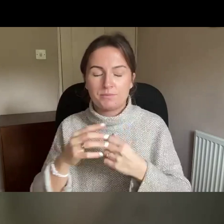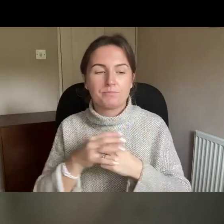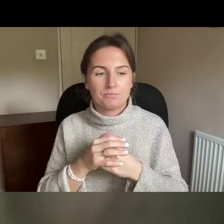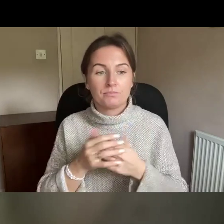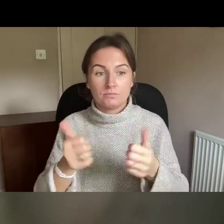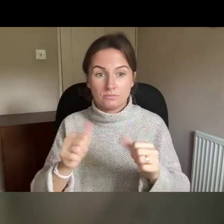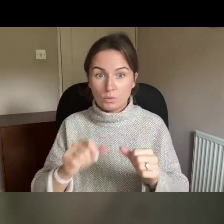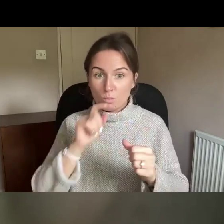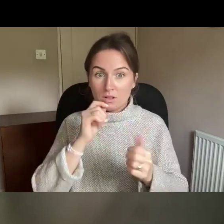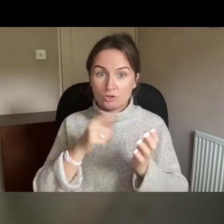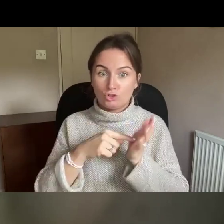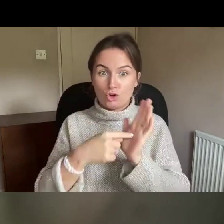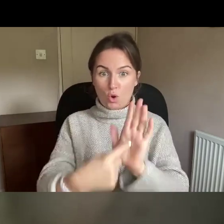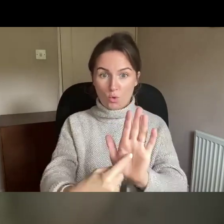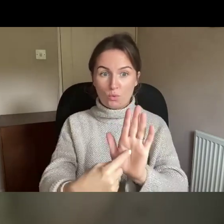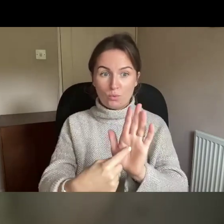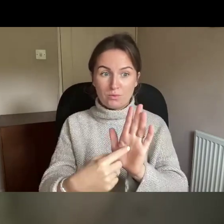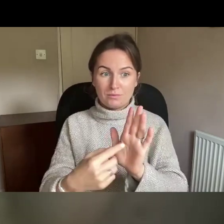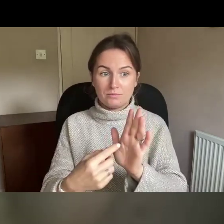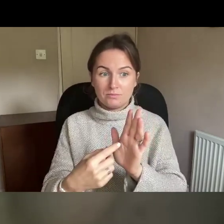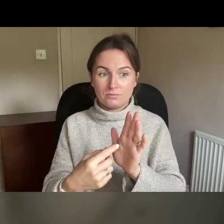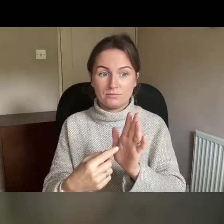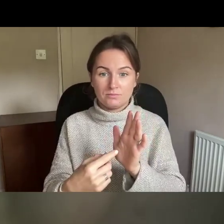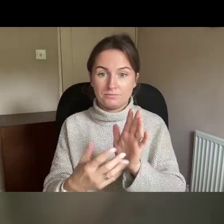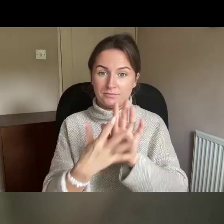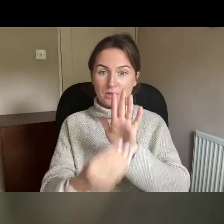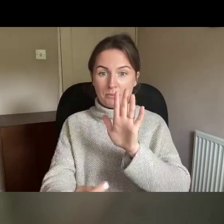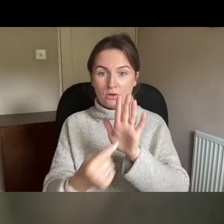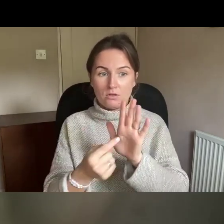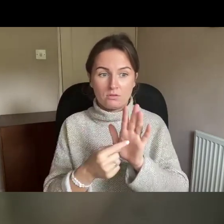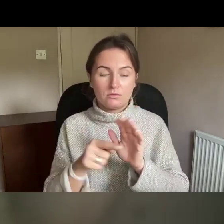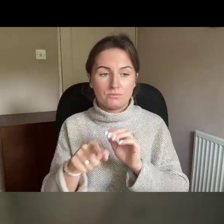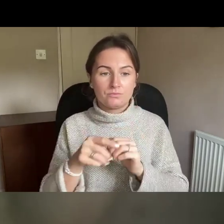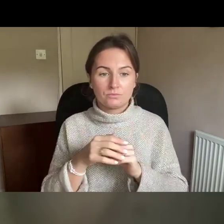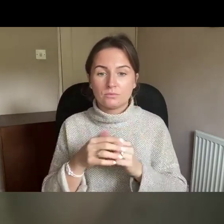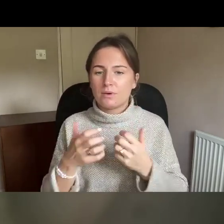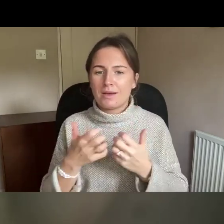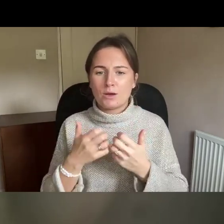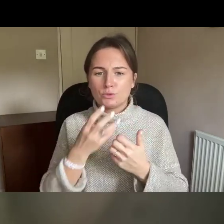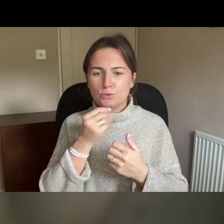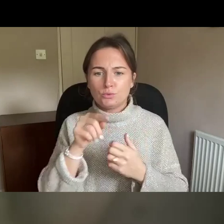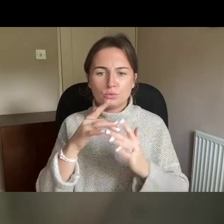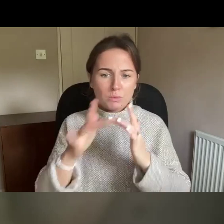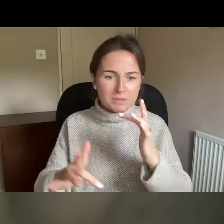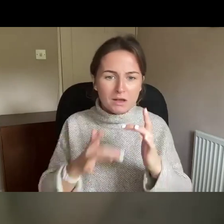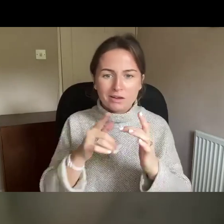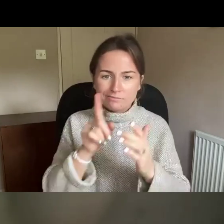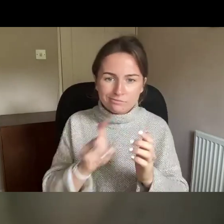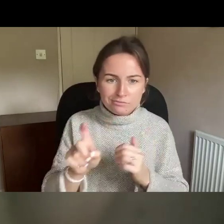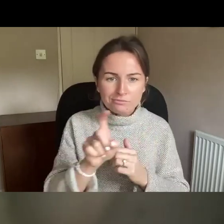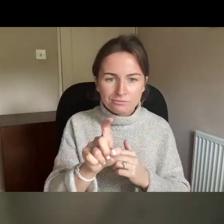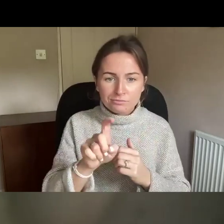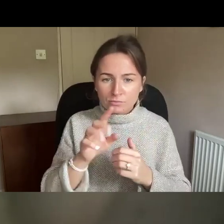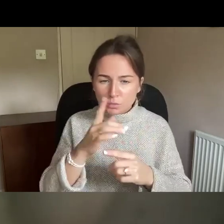give a demonstration of how you can practically use the tool by going into the website and navigating and talking